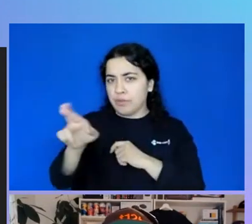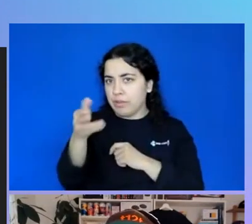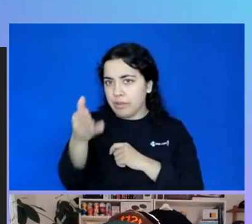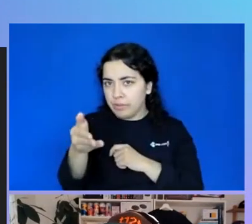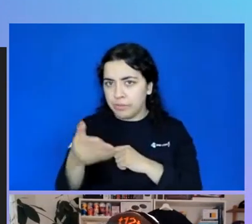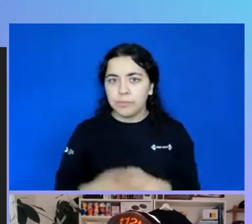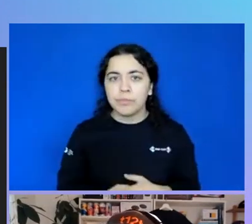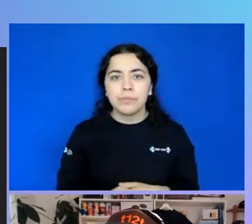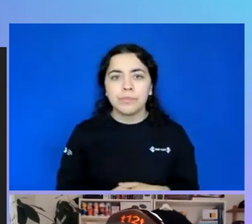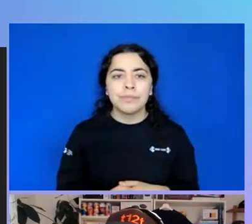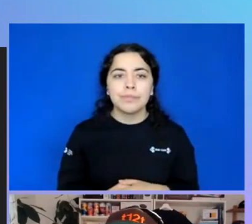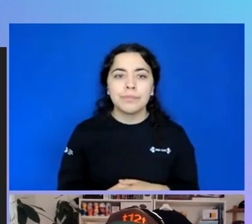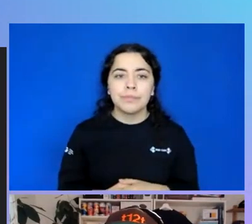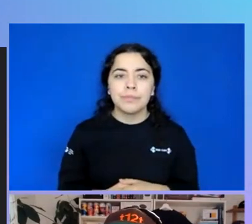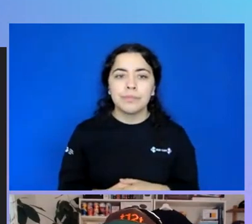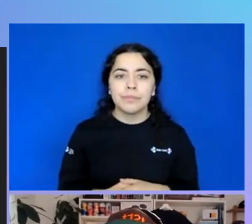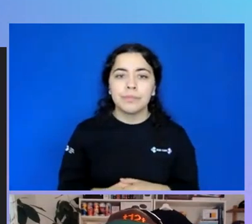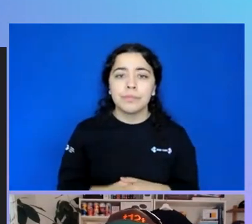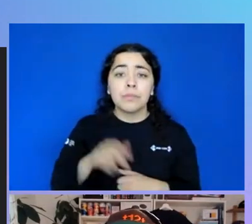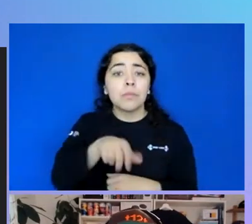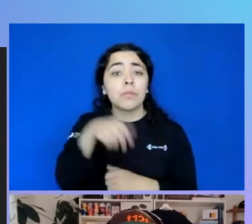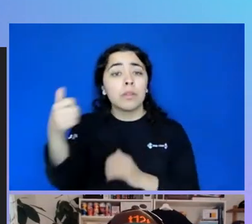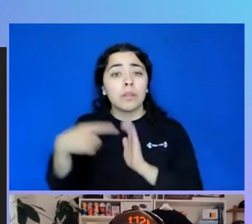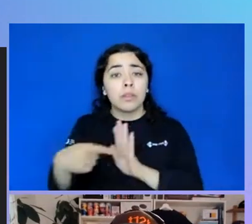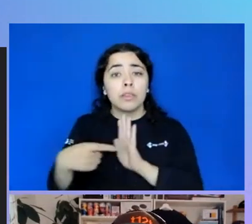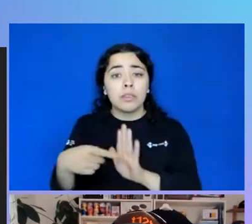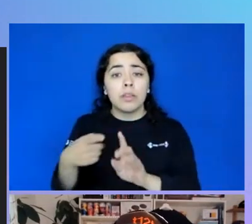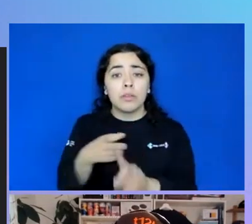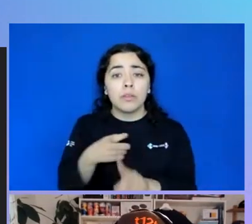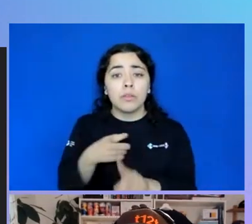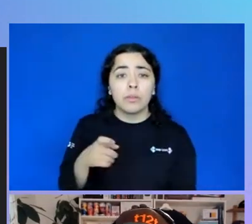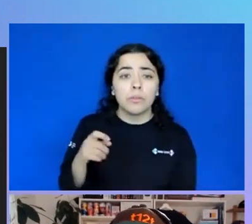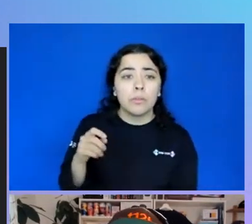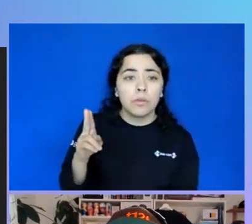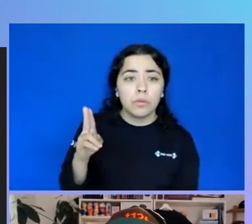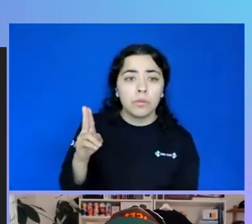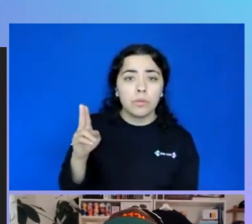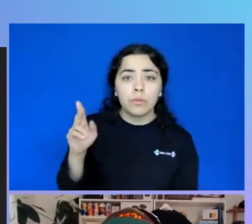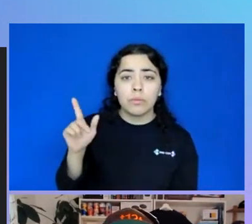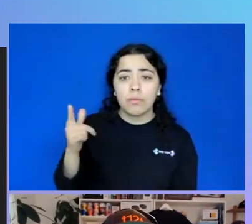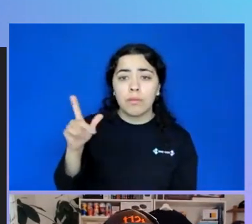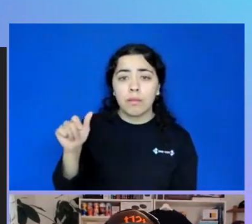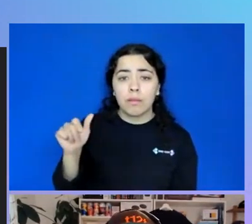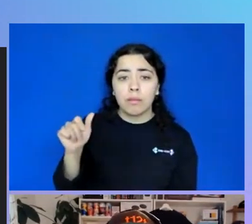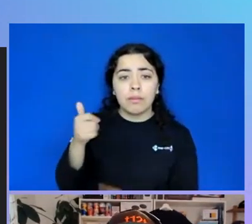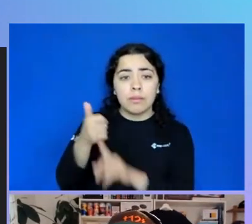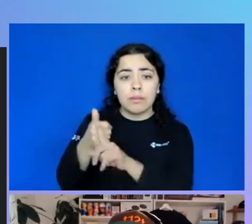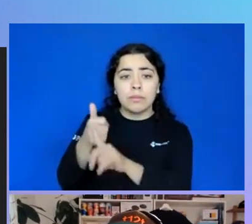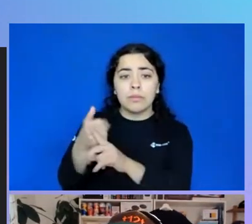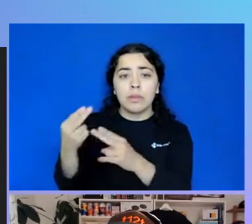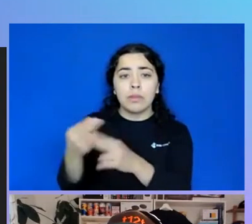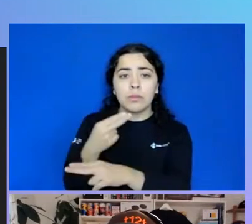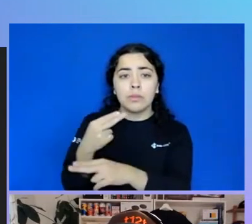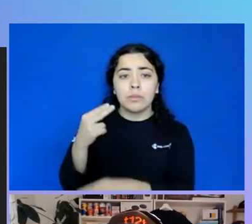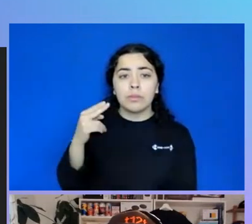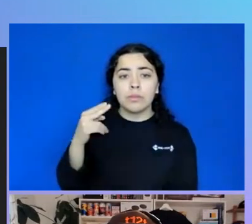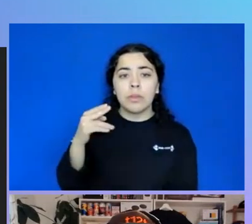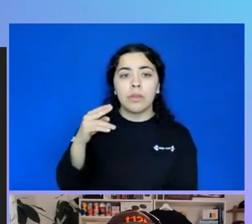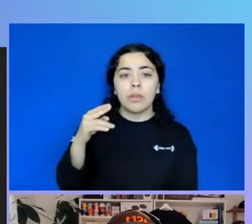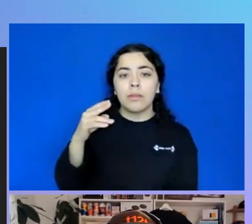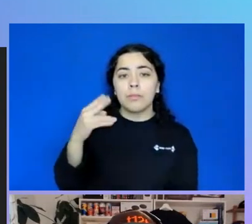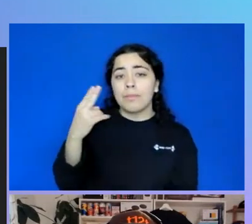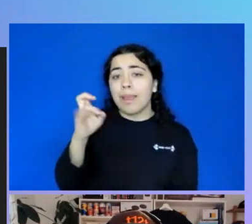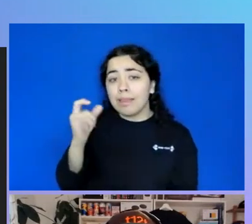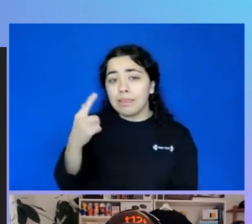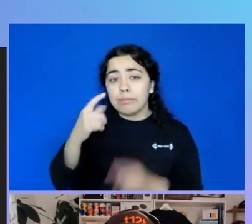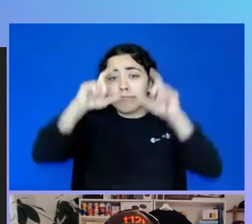This is another example, which is good from Jula. They use headings and text and layout with a lot of spacing. So